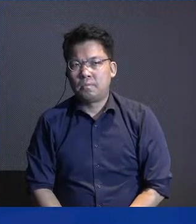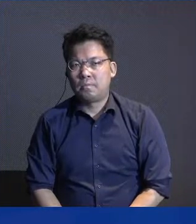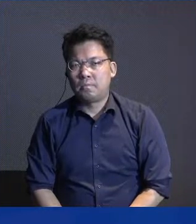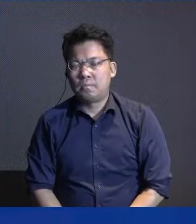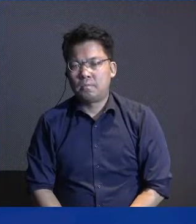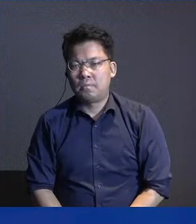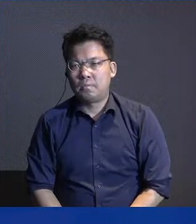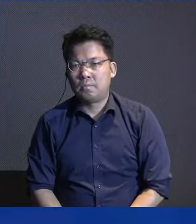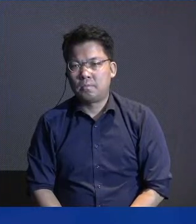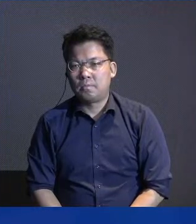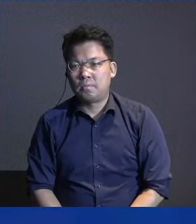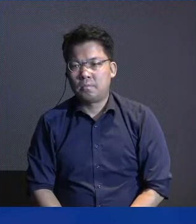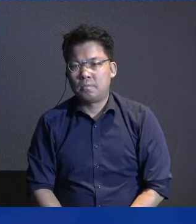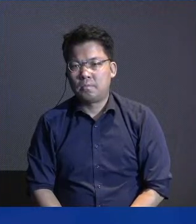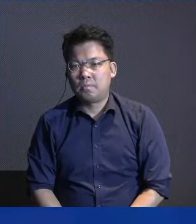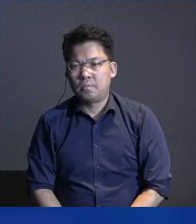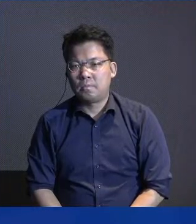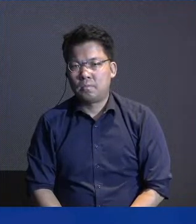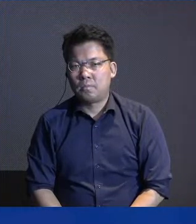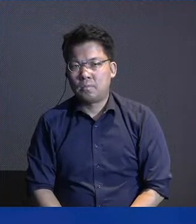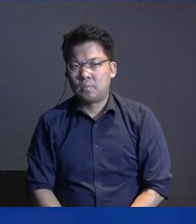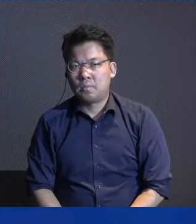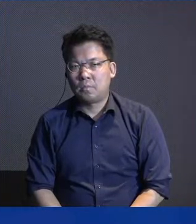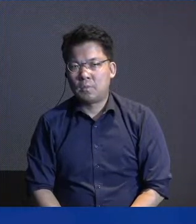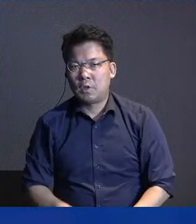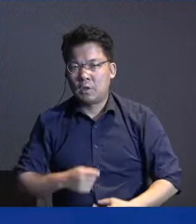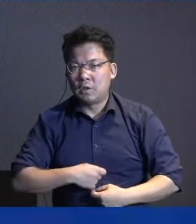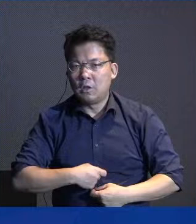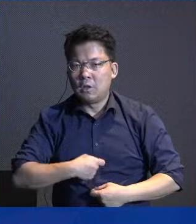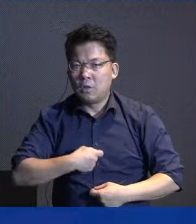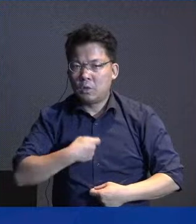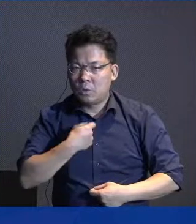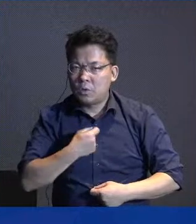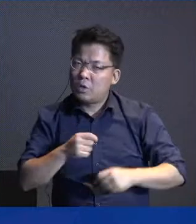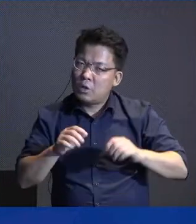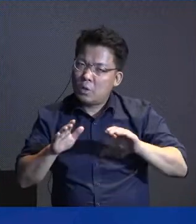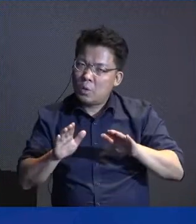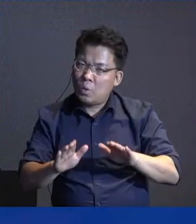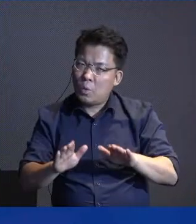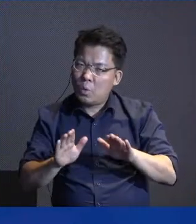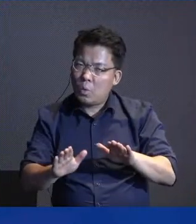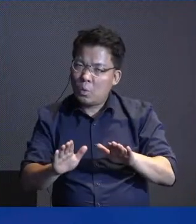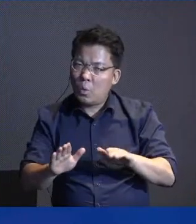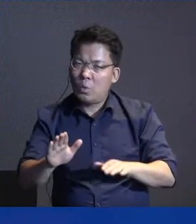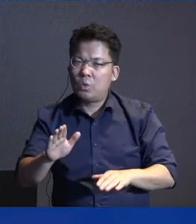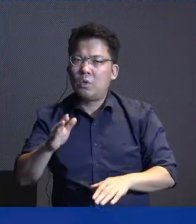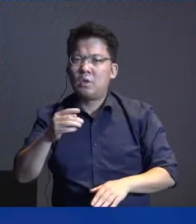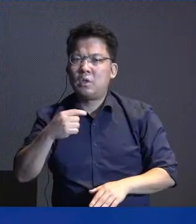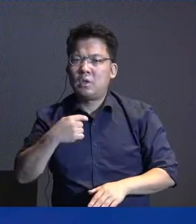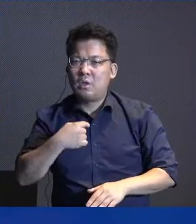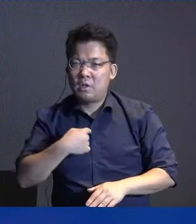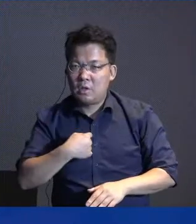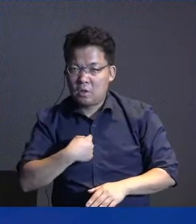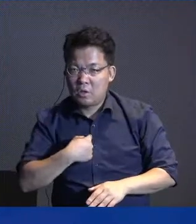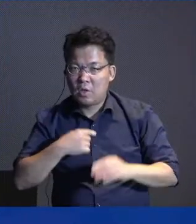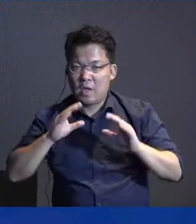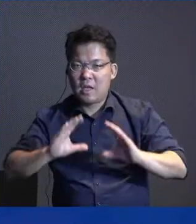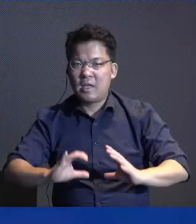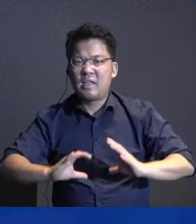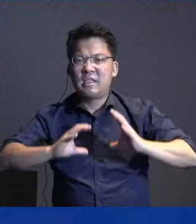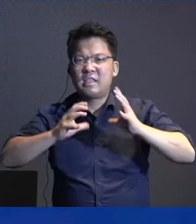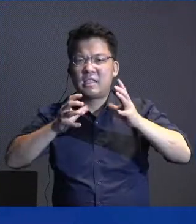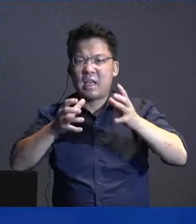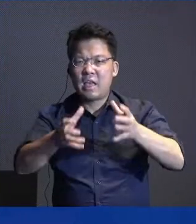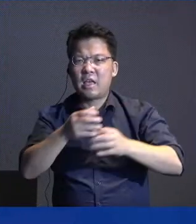the International Psychogeriatric Association, with which I closely work with. And I convey my regards to all of you from